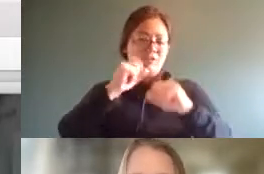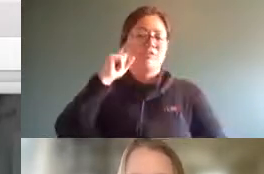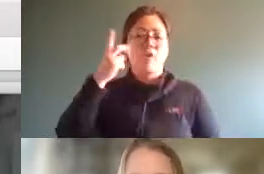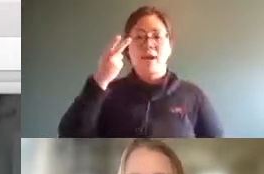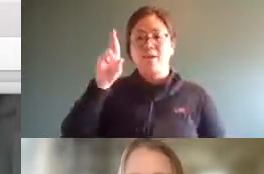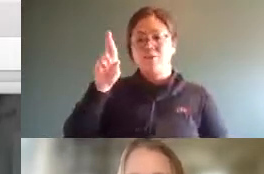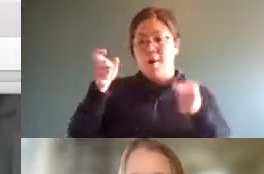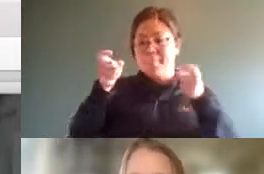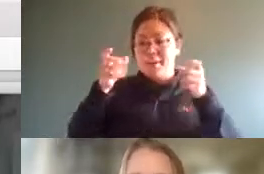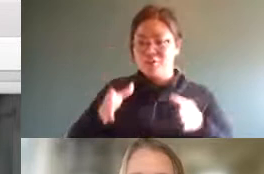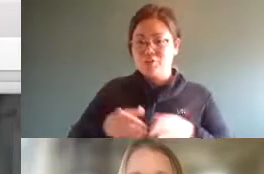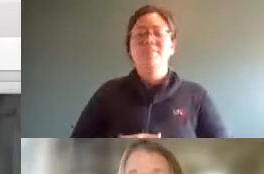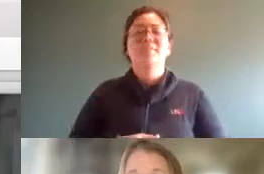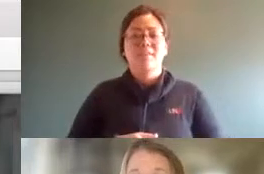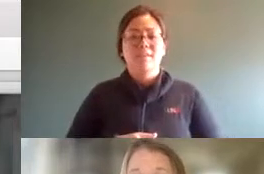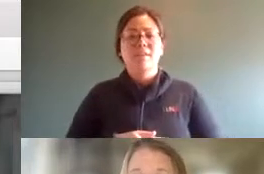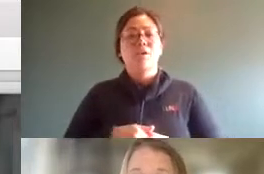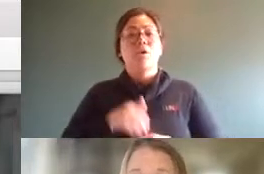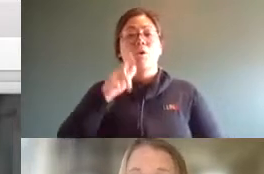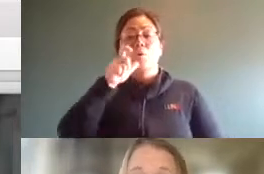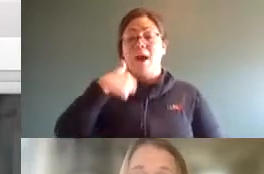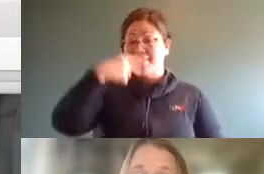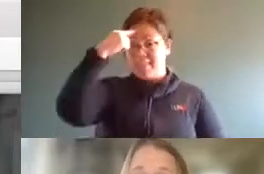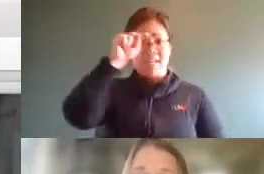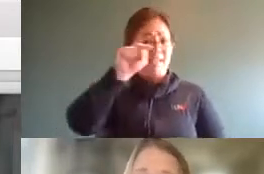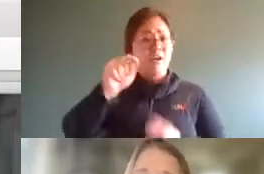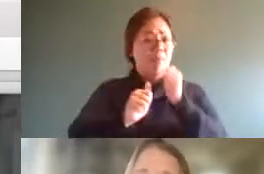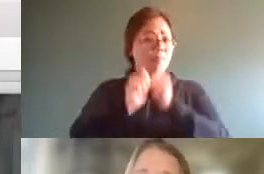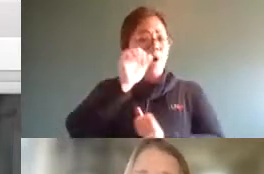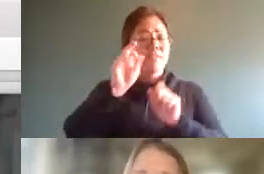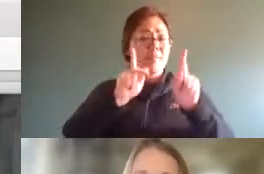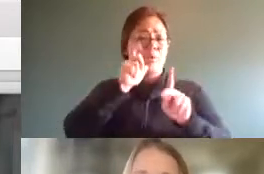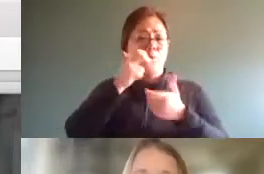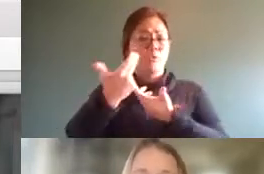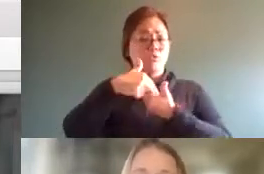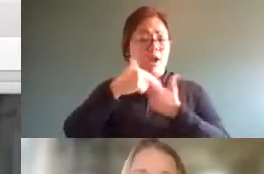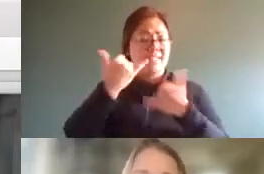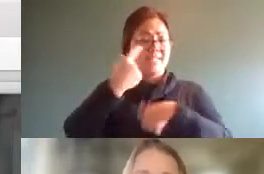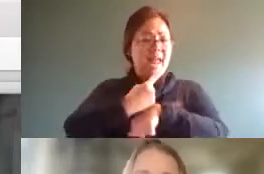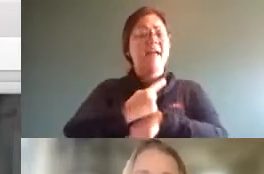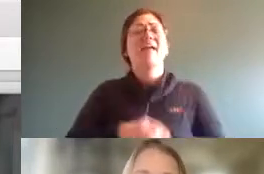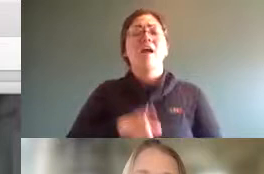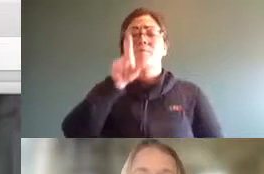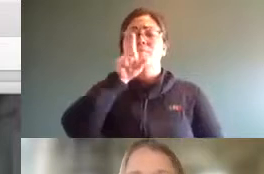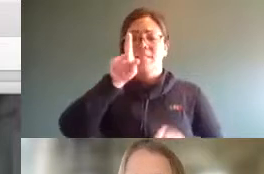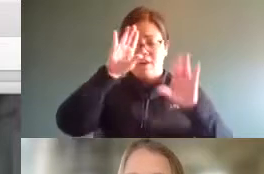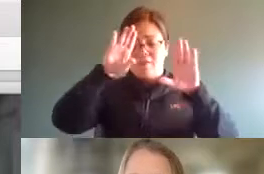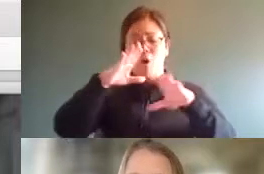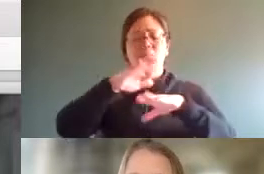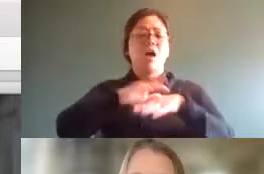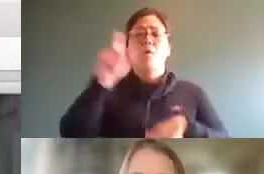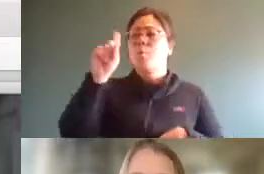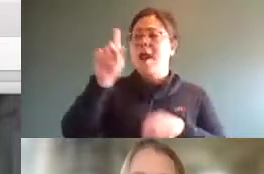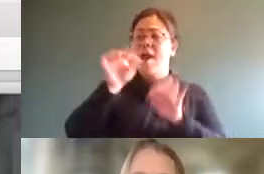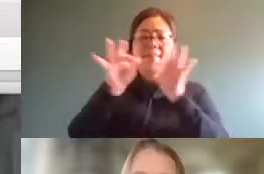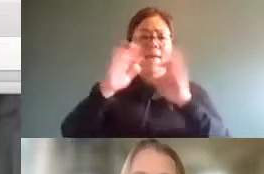HR managers, who I think are the majority of who we have joining us today, and just really focusing on where language barriers